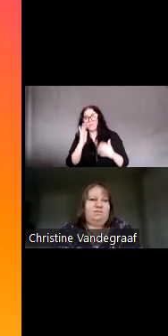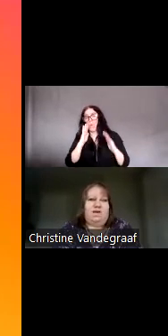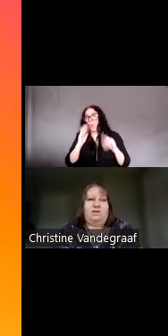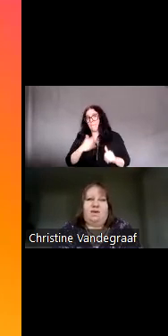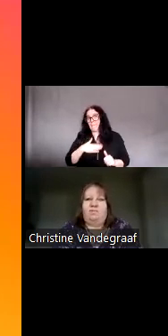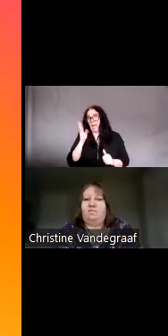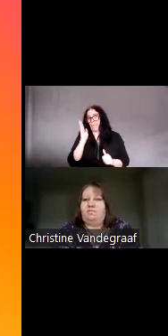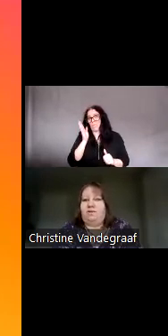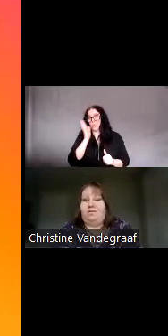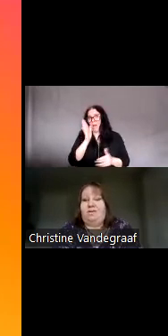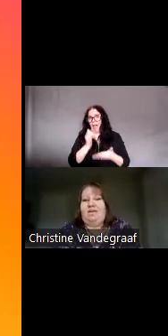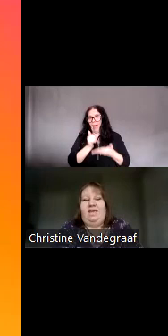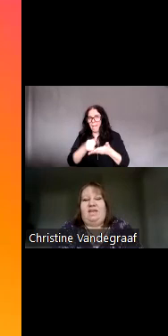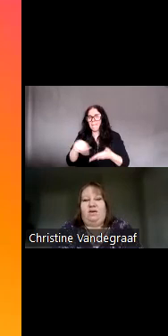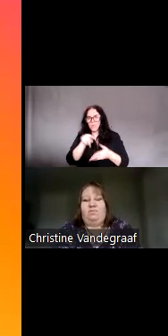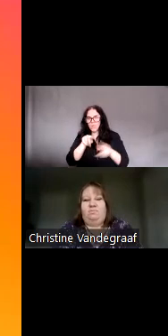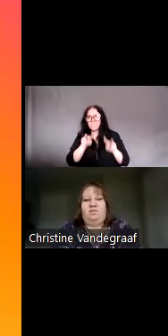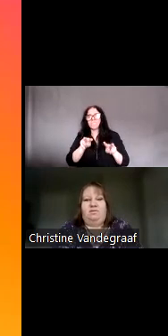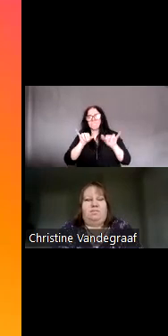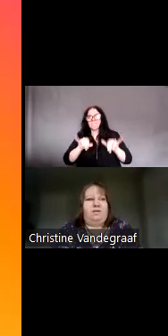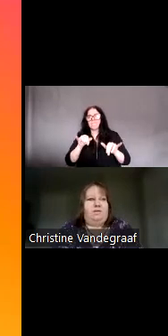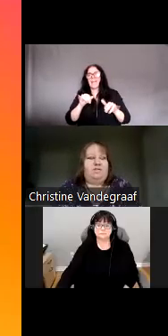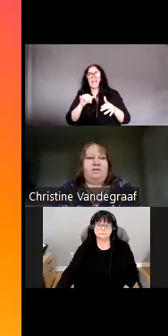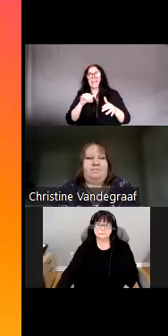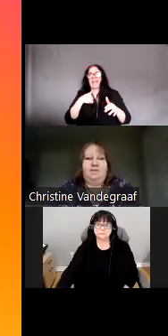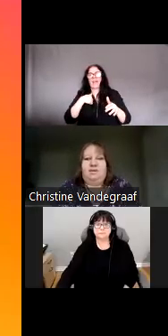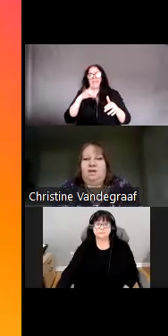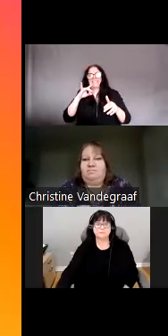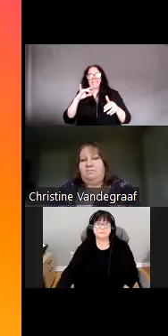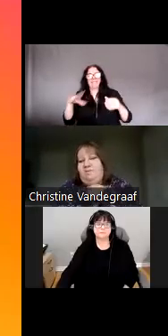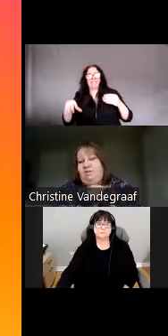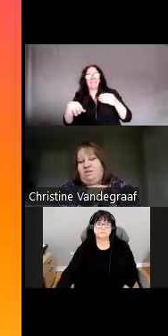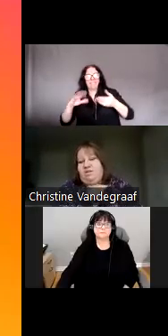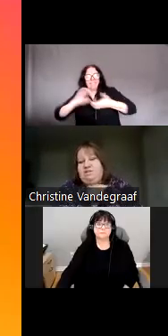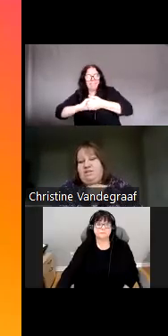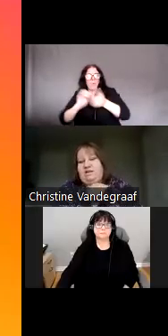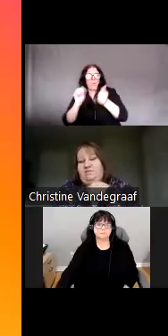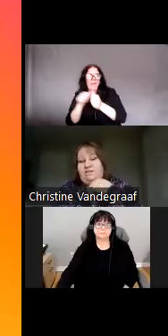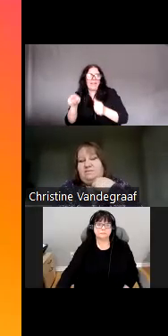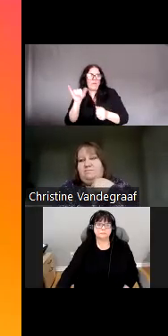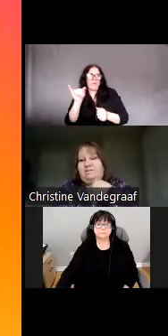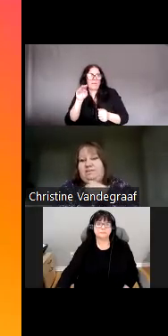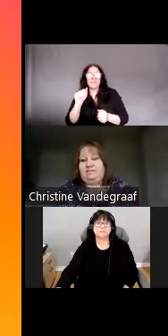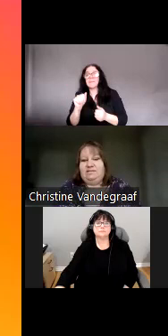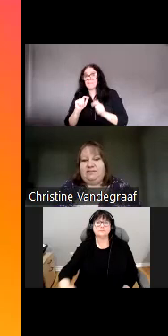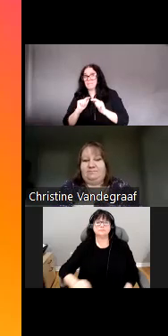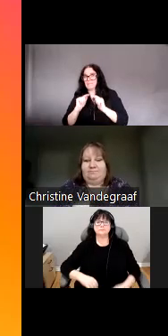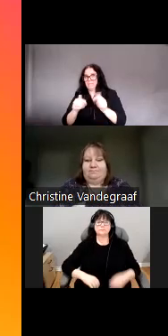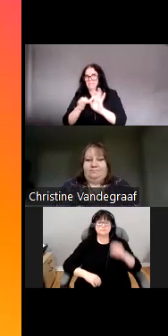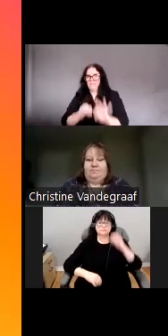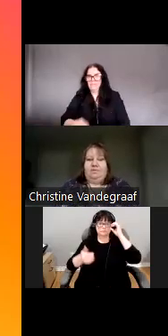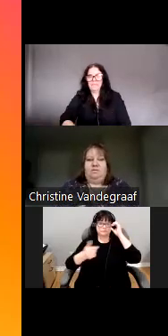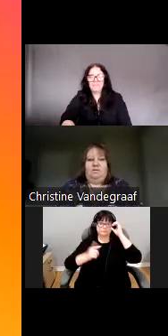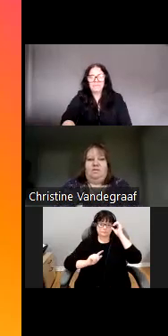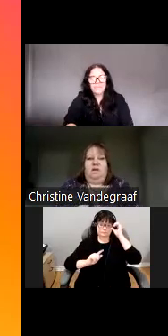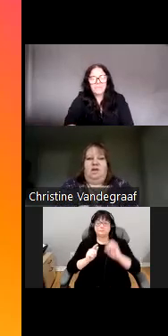be helpful for you and how we built the partnership. If you could change the slide for us, please.